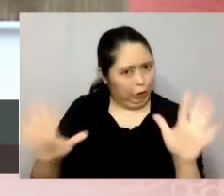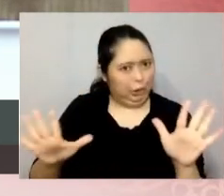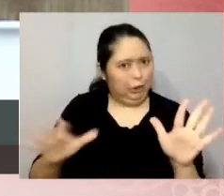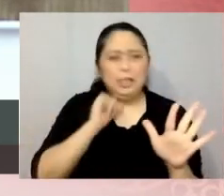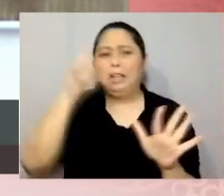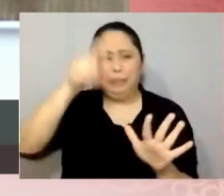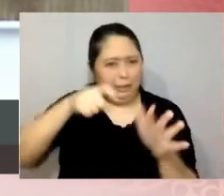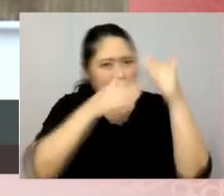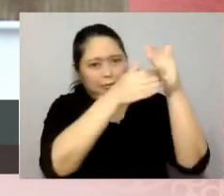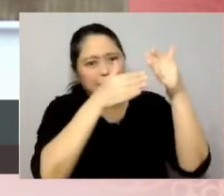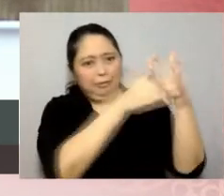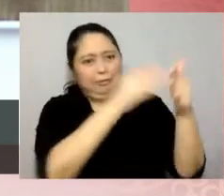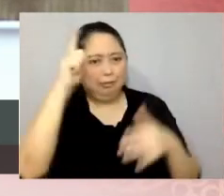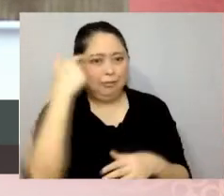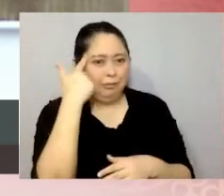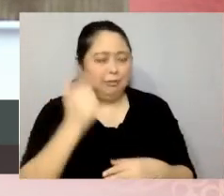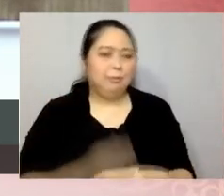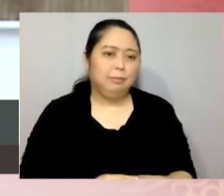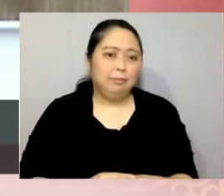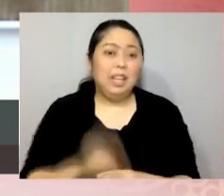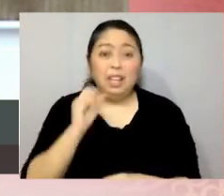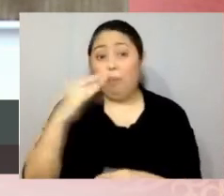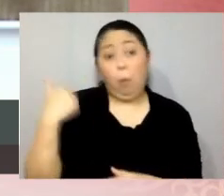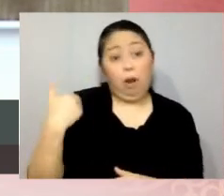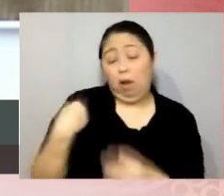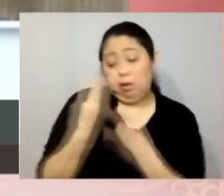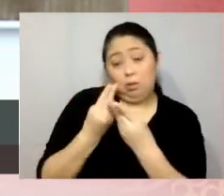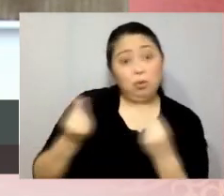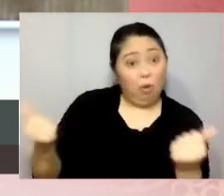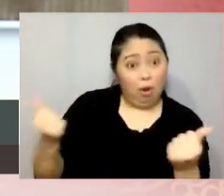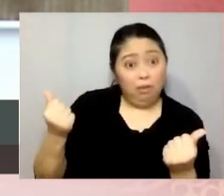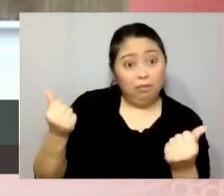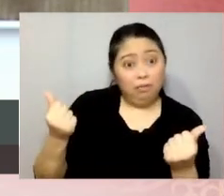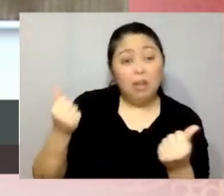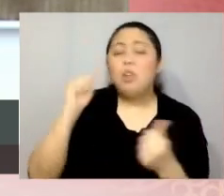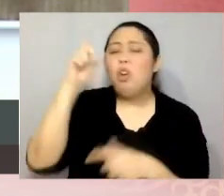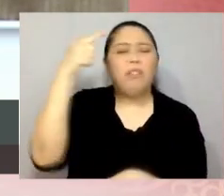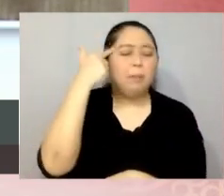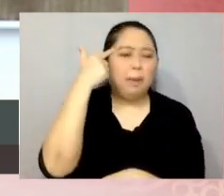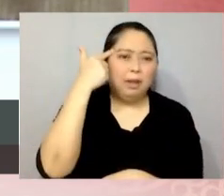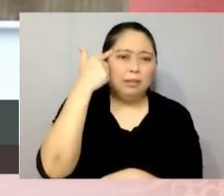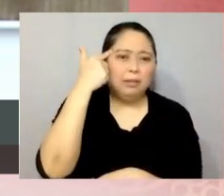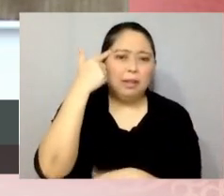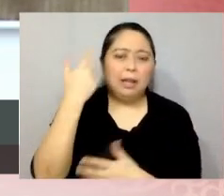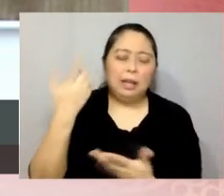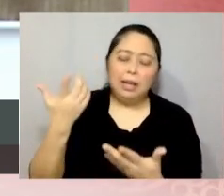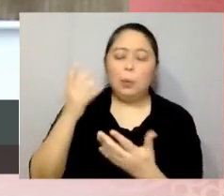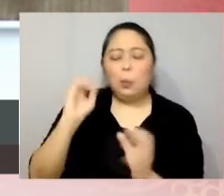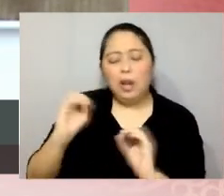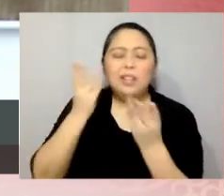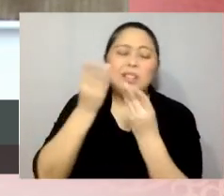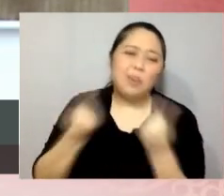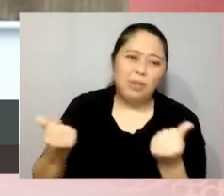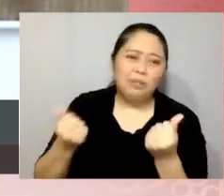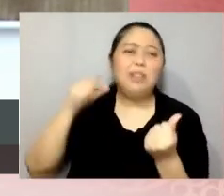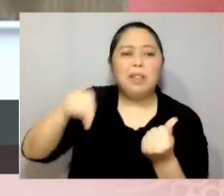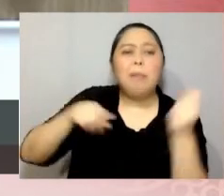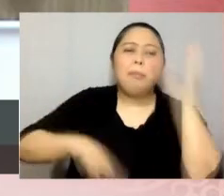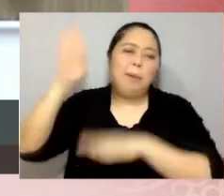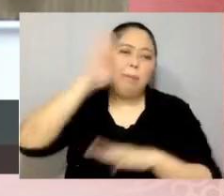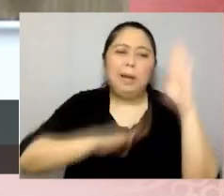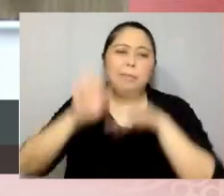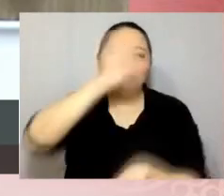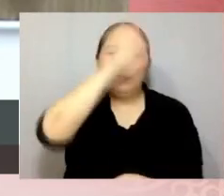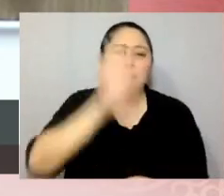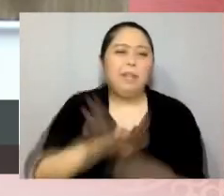ito, ay talagang yung problema, hindi mawawala. Hindi mawawala. Kaya kailangan natin ito, ma-address